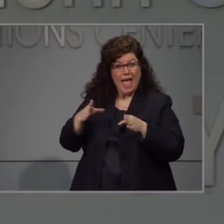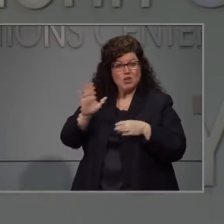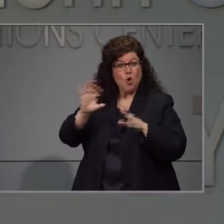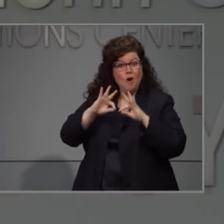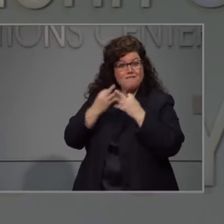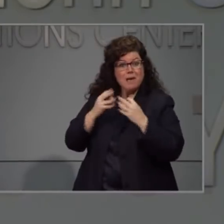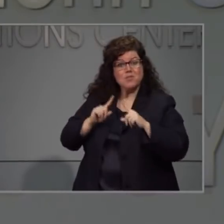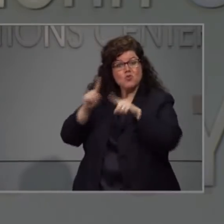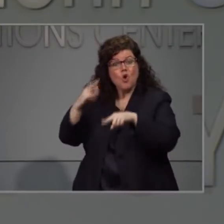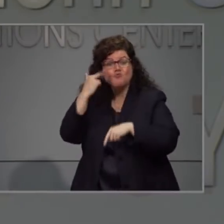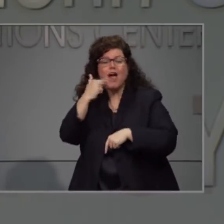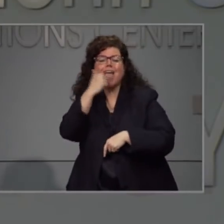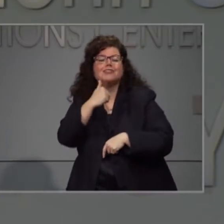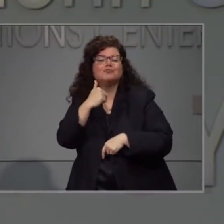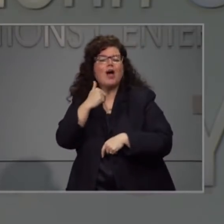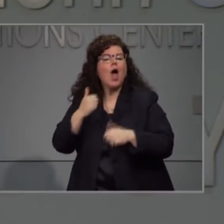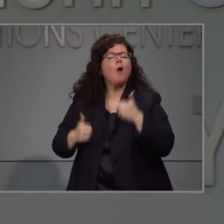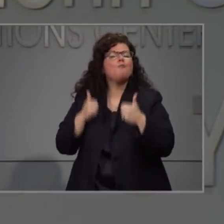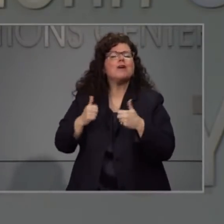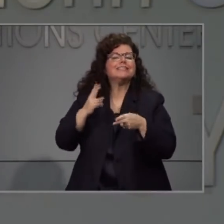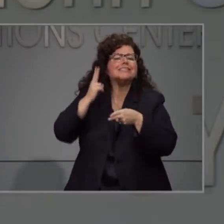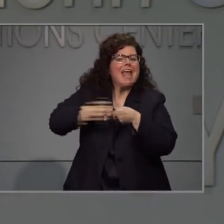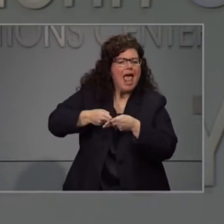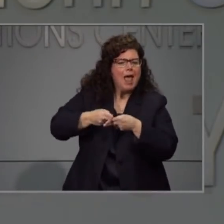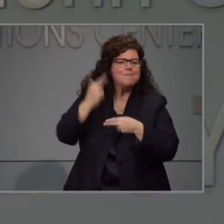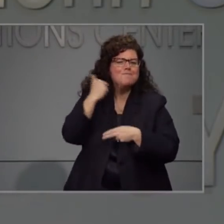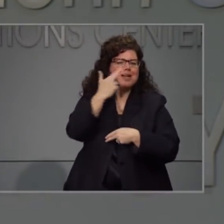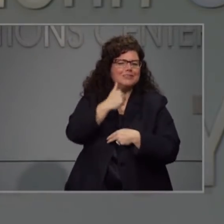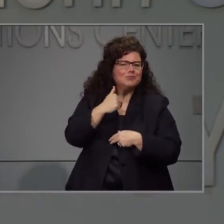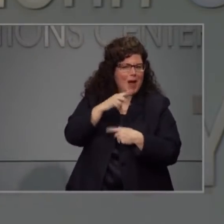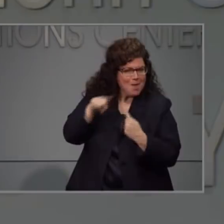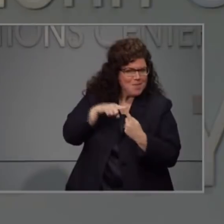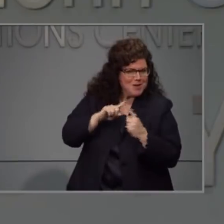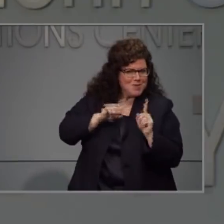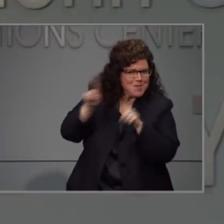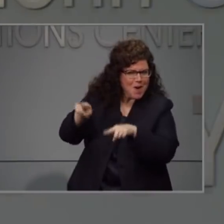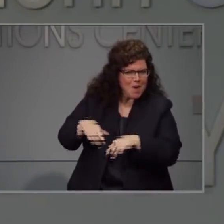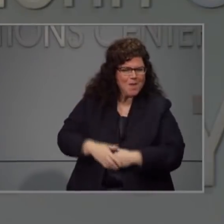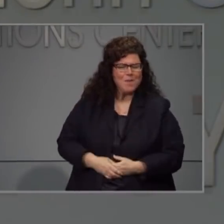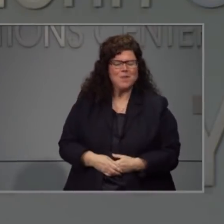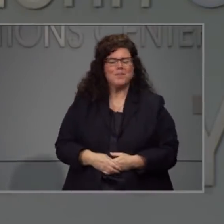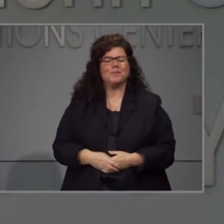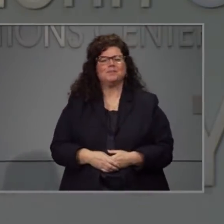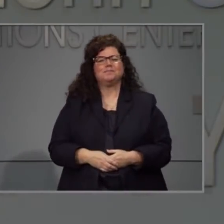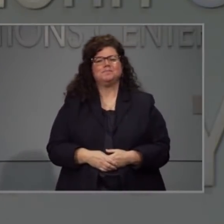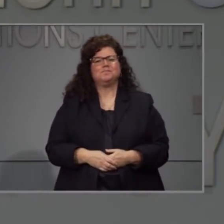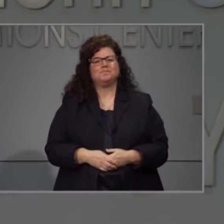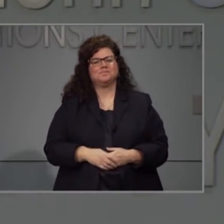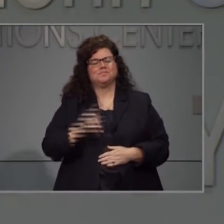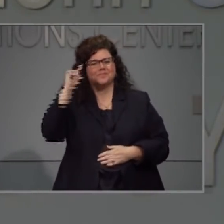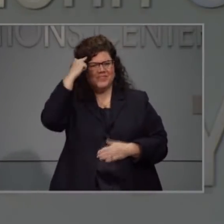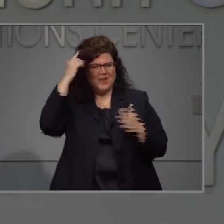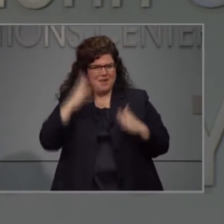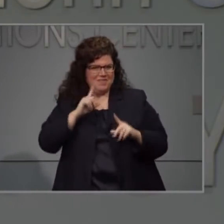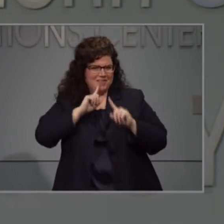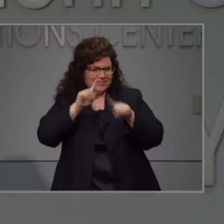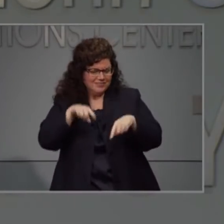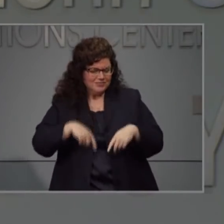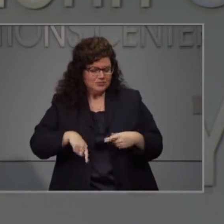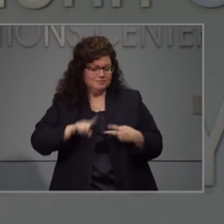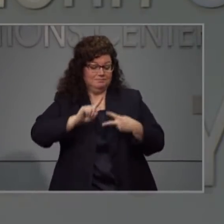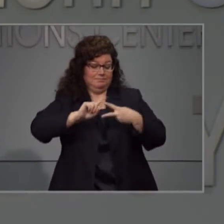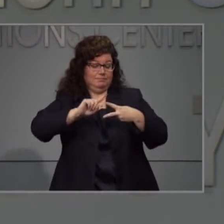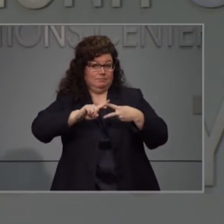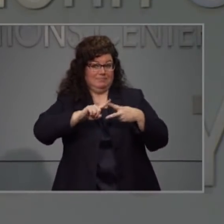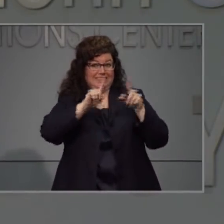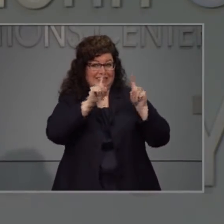getting better on having more testing supplies every day and more opportunities for different kinds of